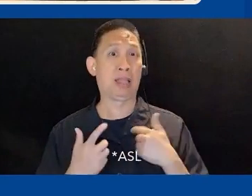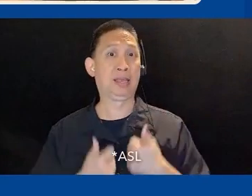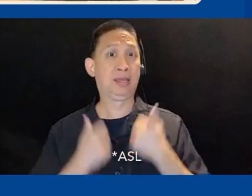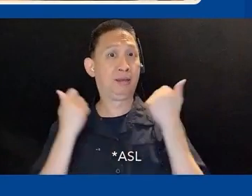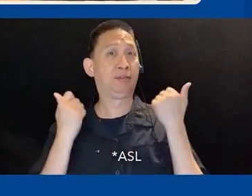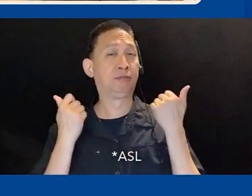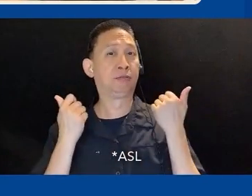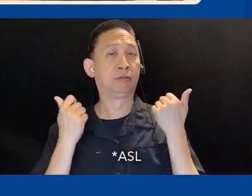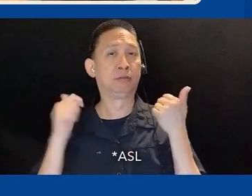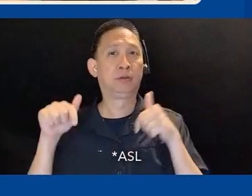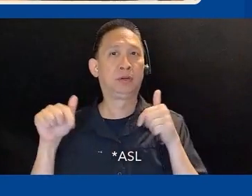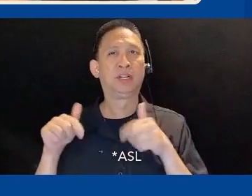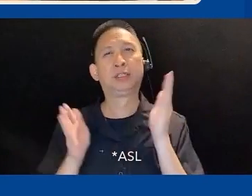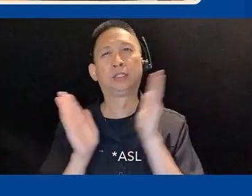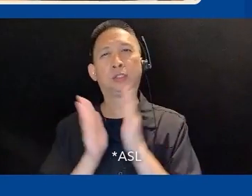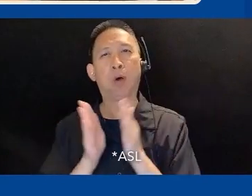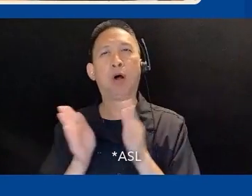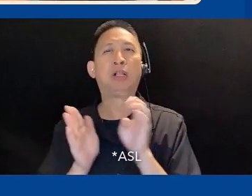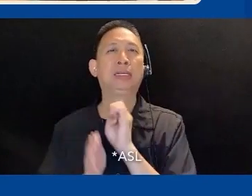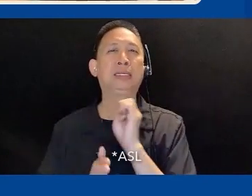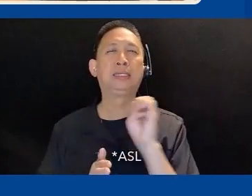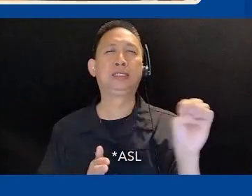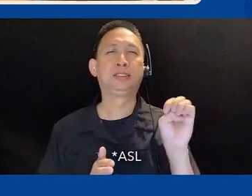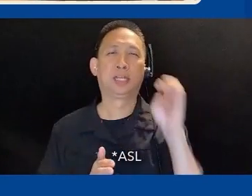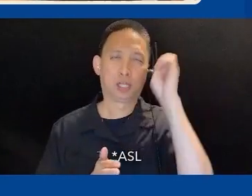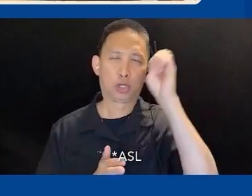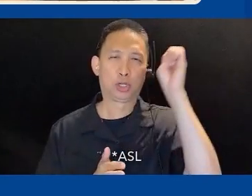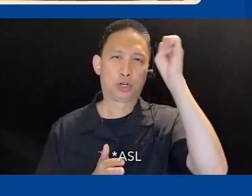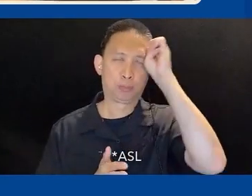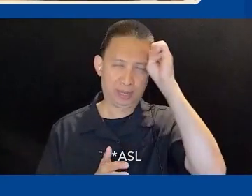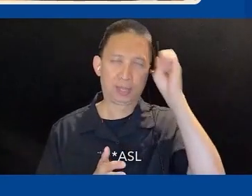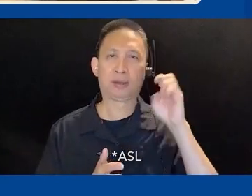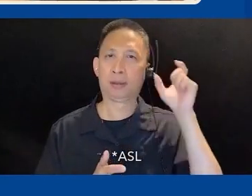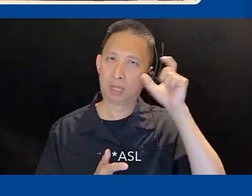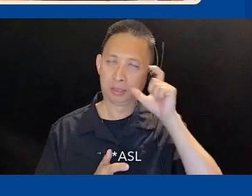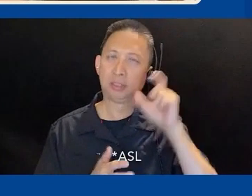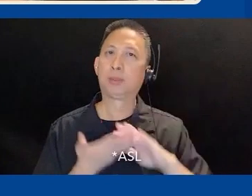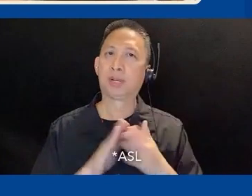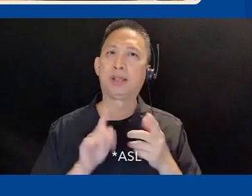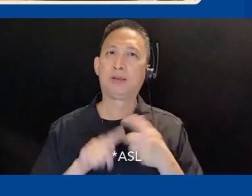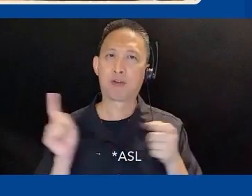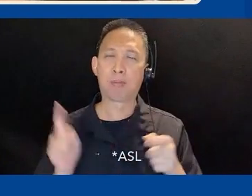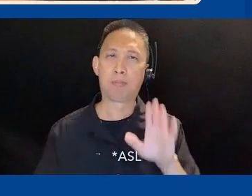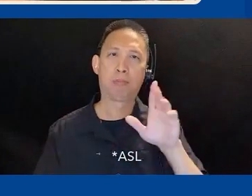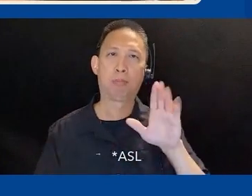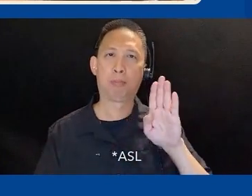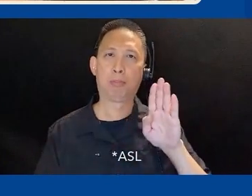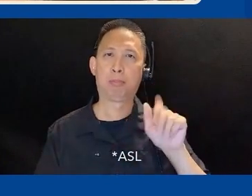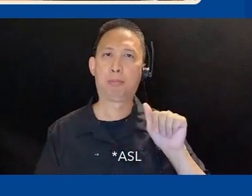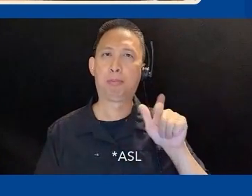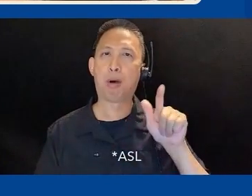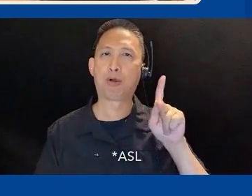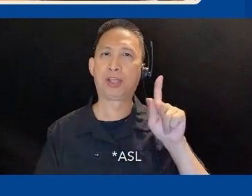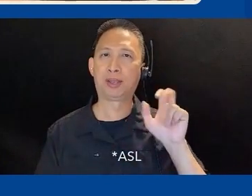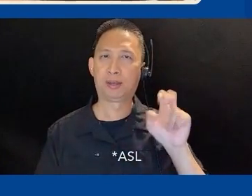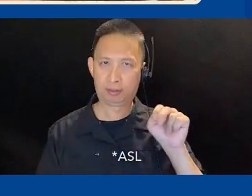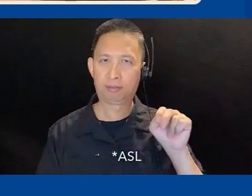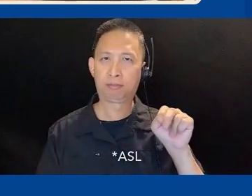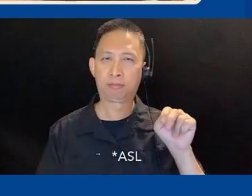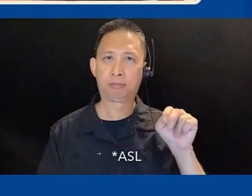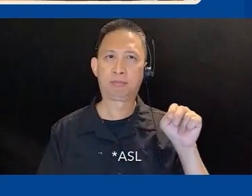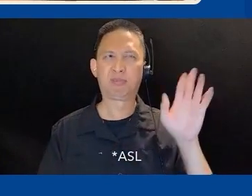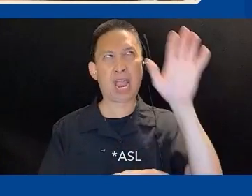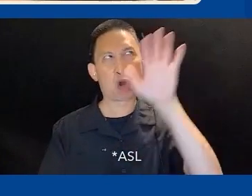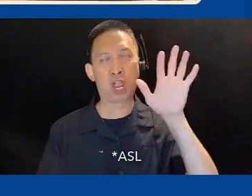small Eastern European Muslim community from the Balkan region. And I've done a lot of photography and documentary film work in that